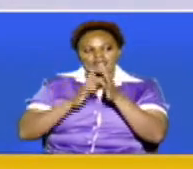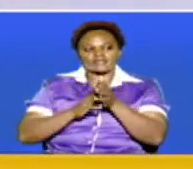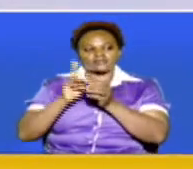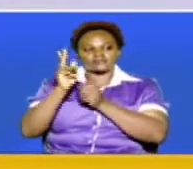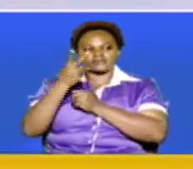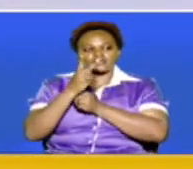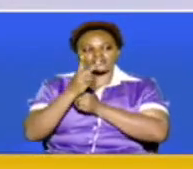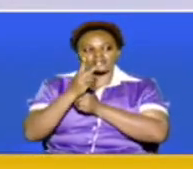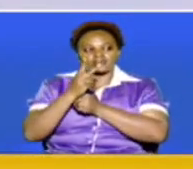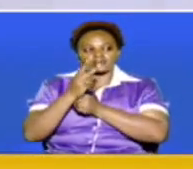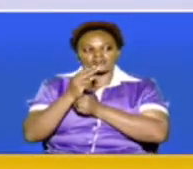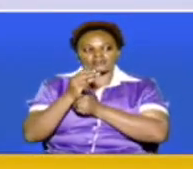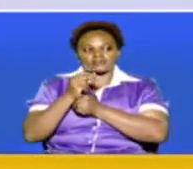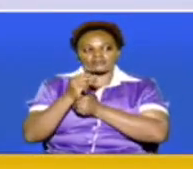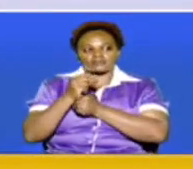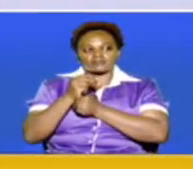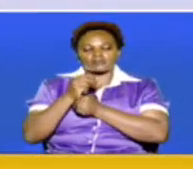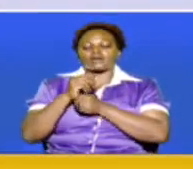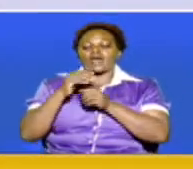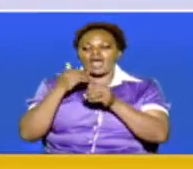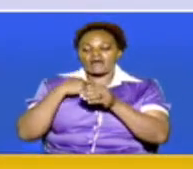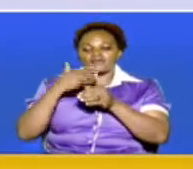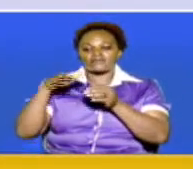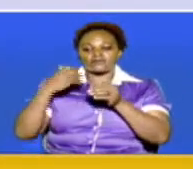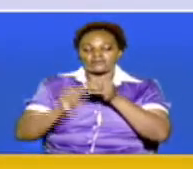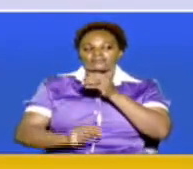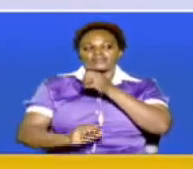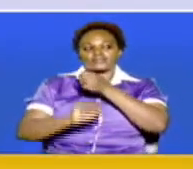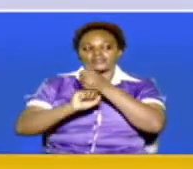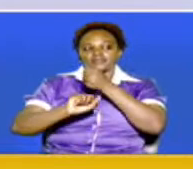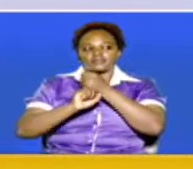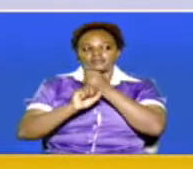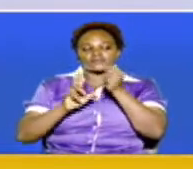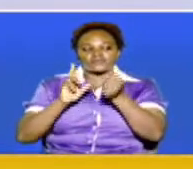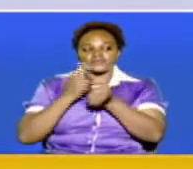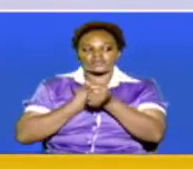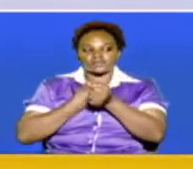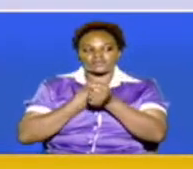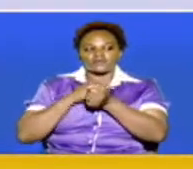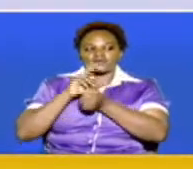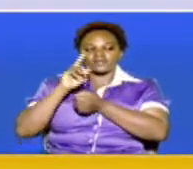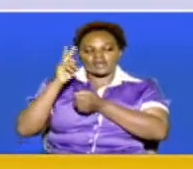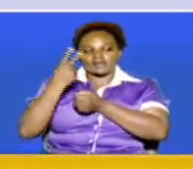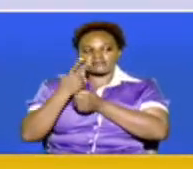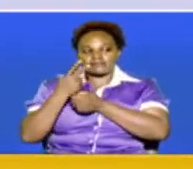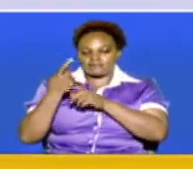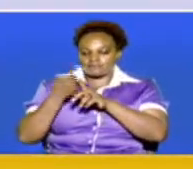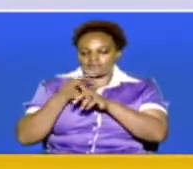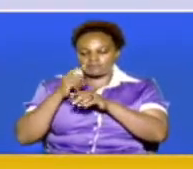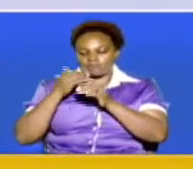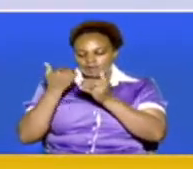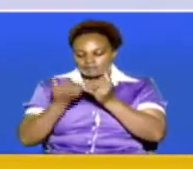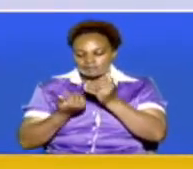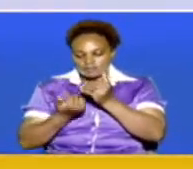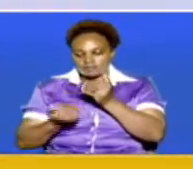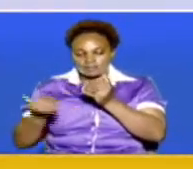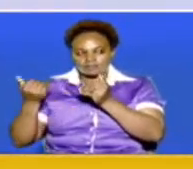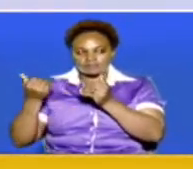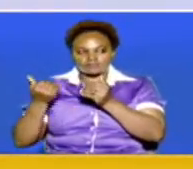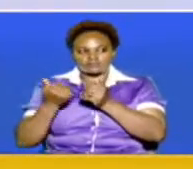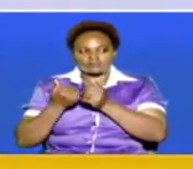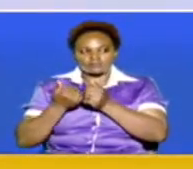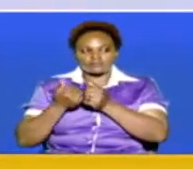Kenya have always been supportive of us as the people of Kenya from one generation to